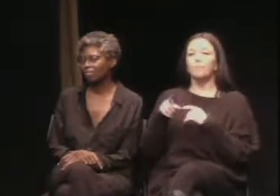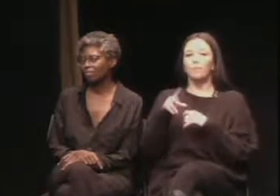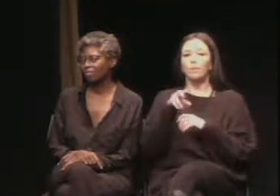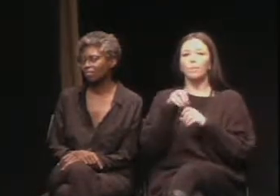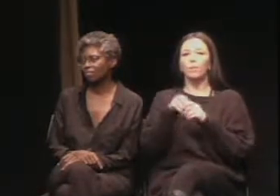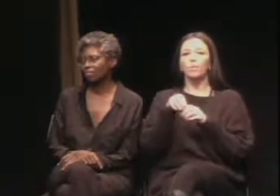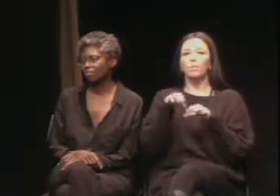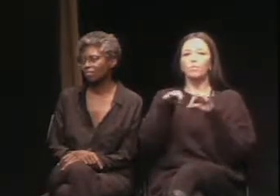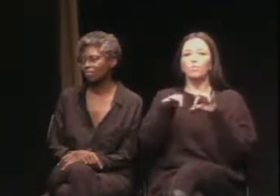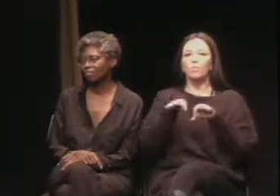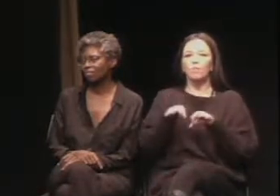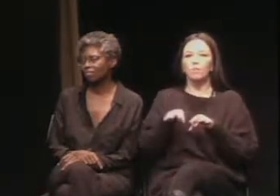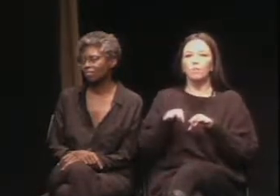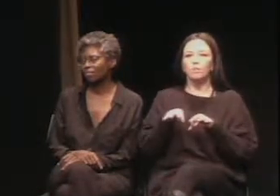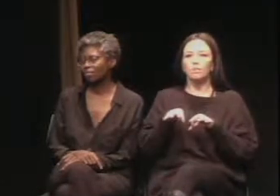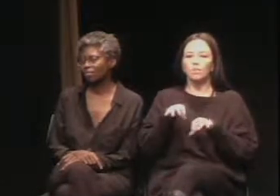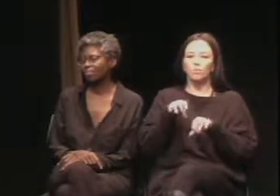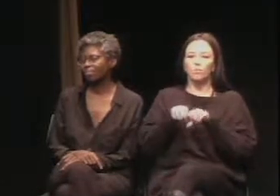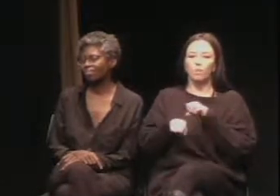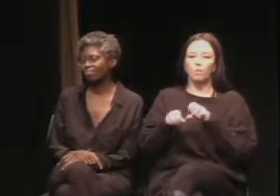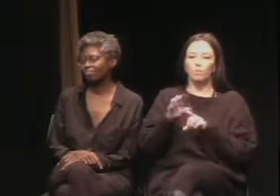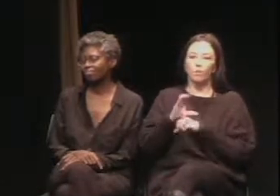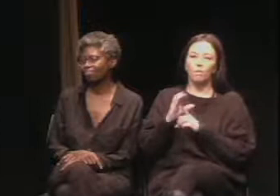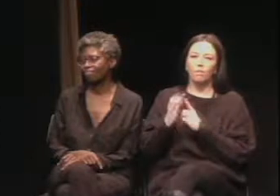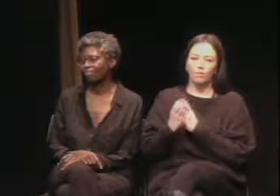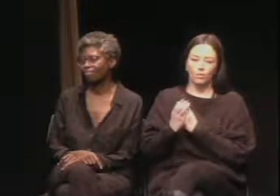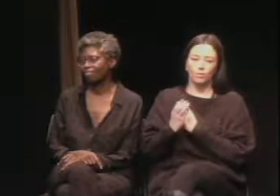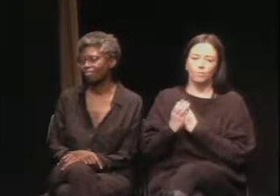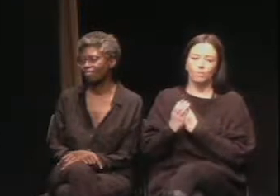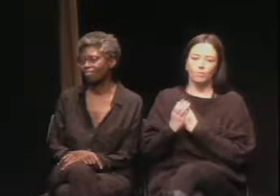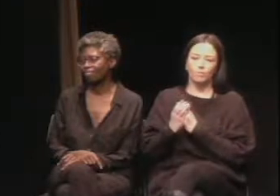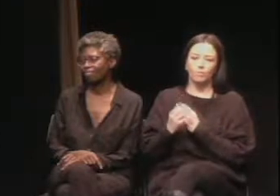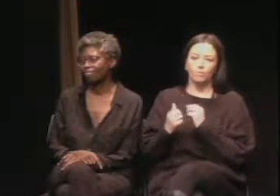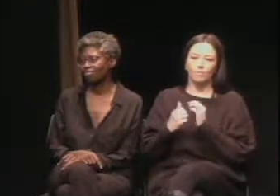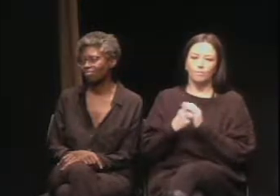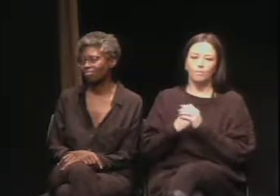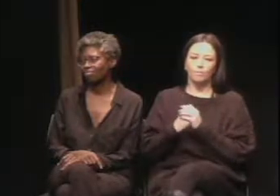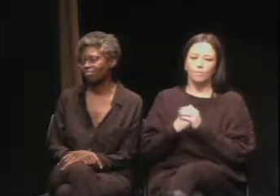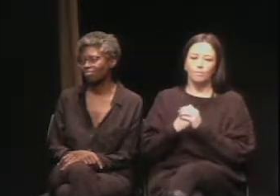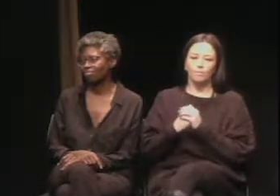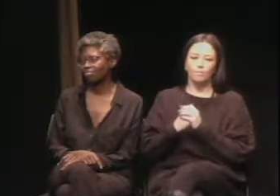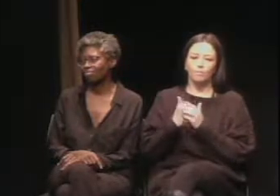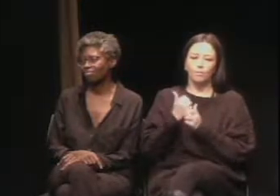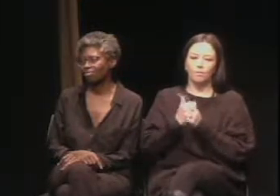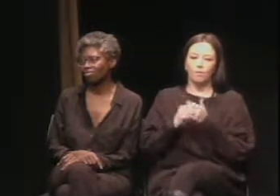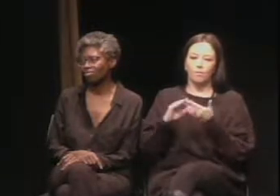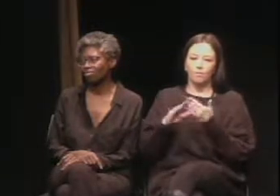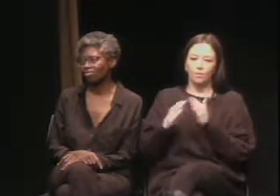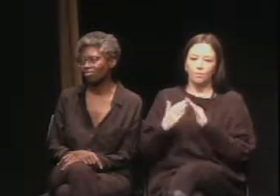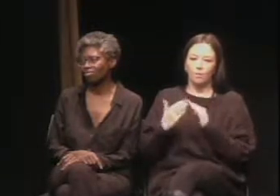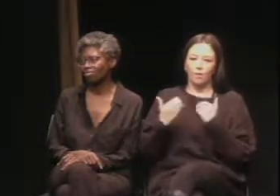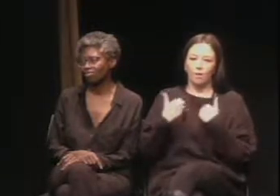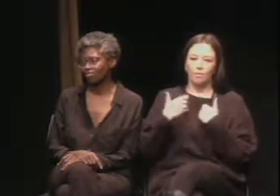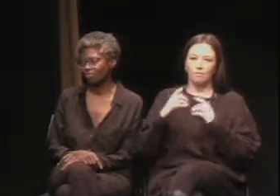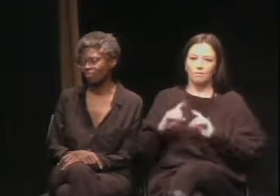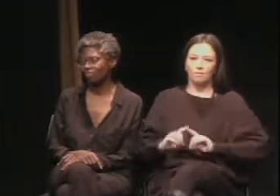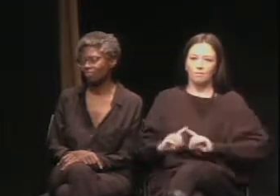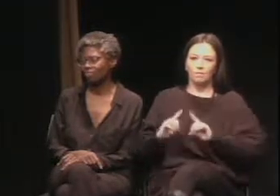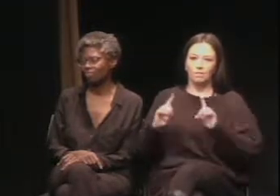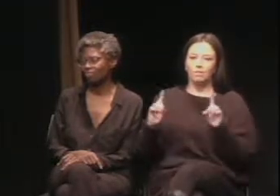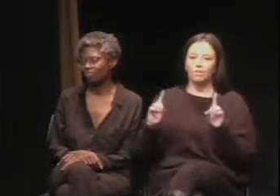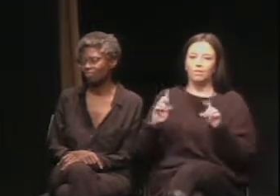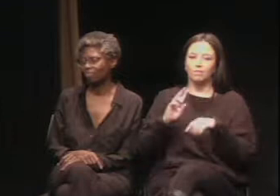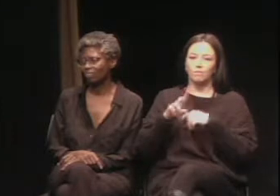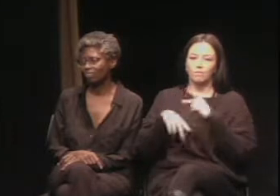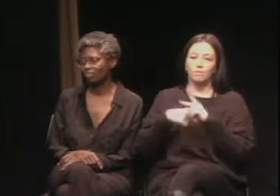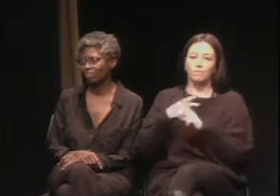you're describing is rape culture. And, you know, every community has a different